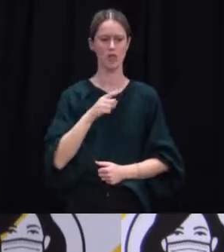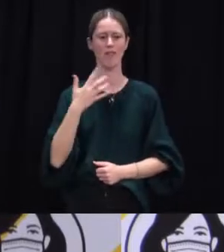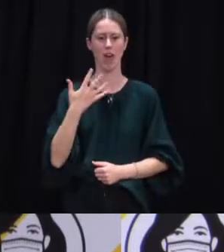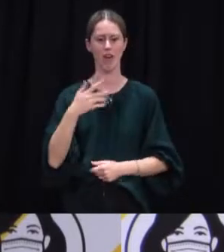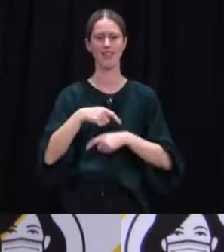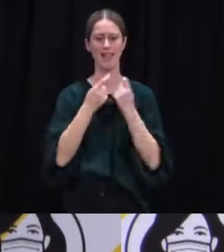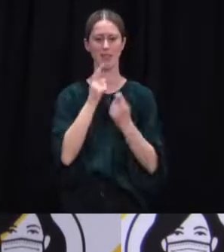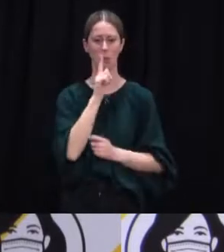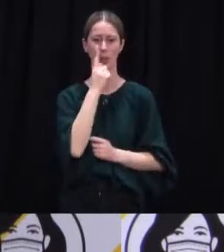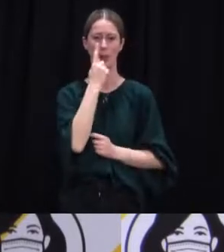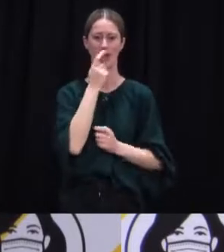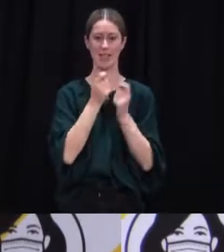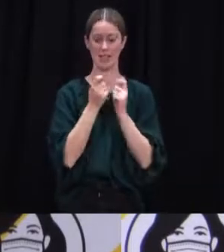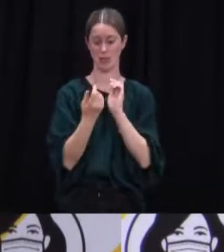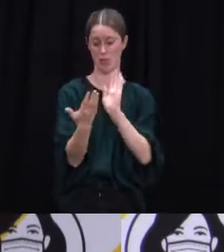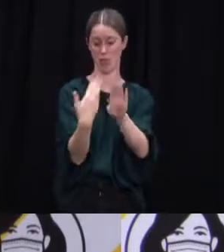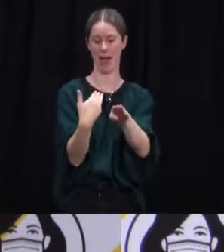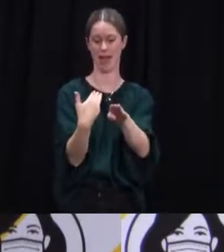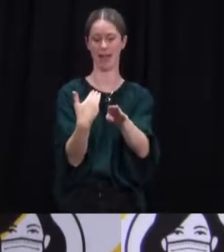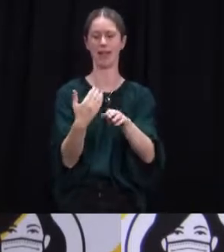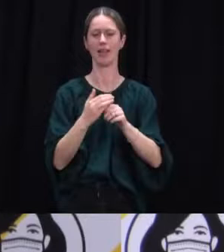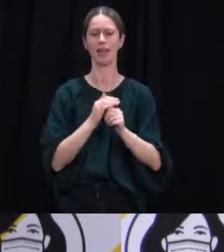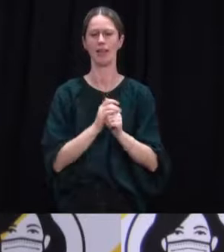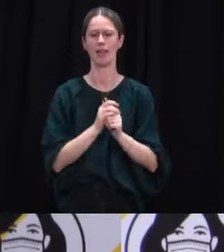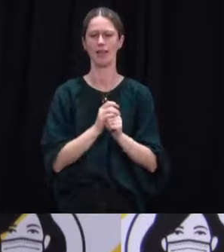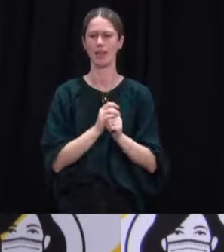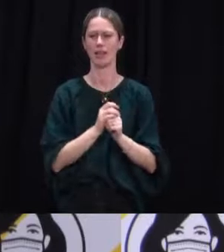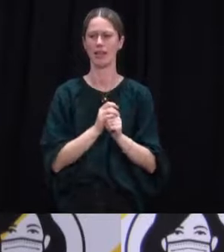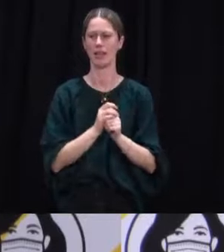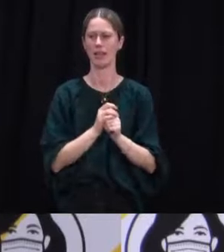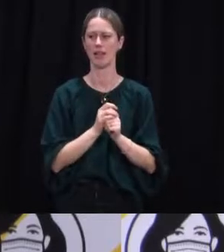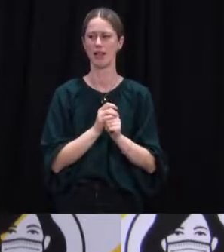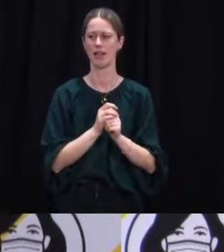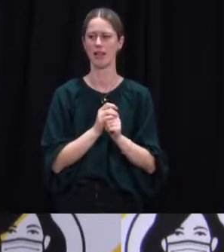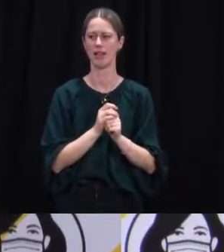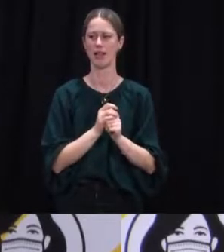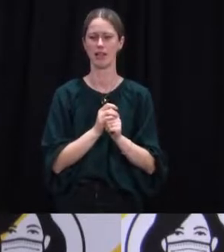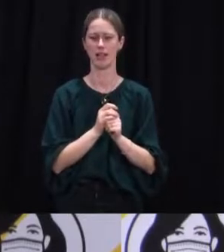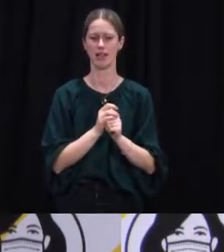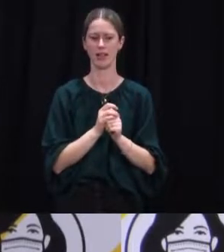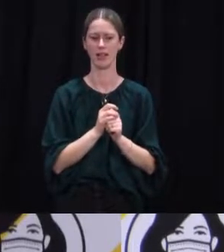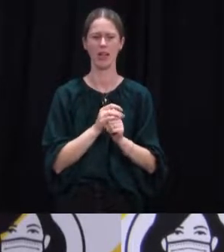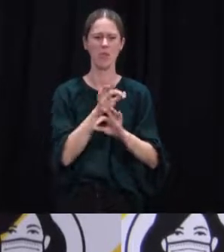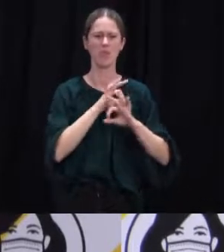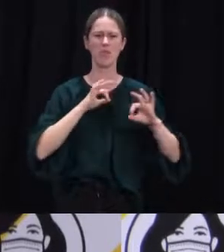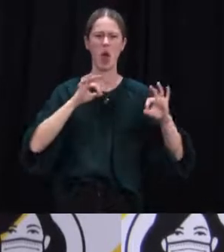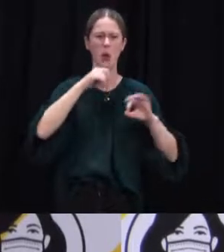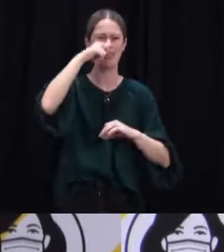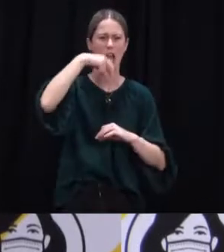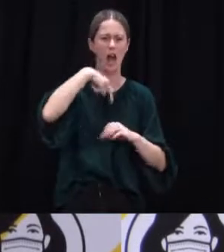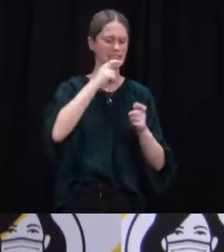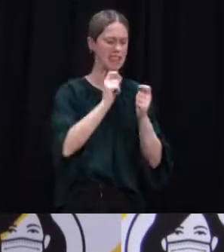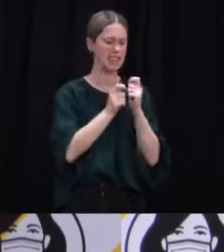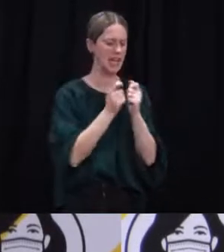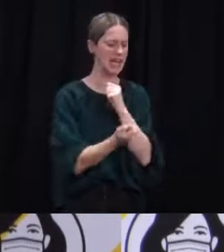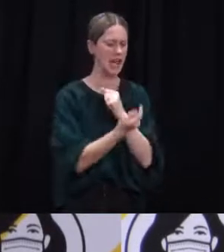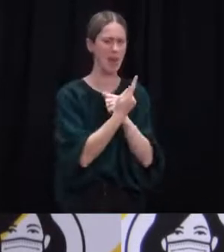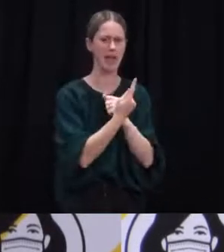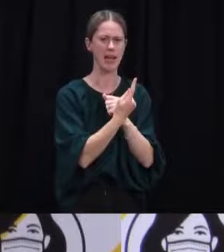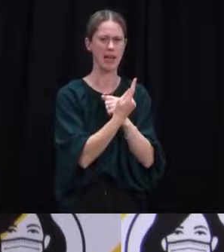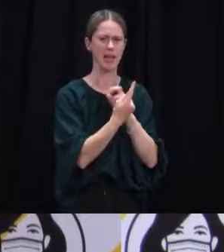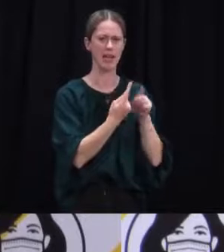provided. Yes. It's taking 2 to 5 days, as I understand it, to get a nasopharyngeal test back now.